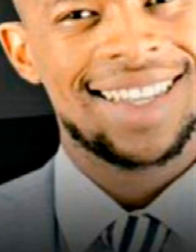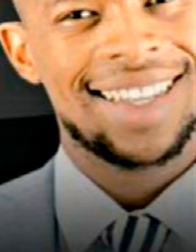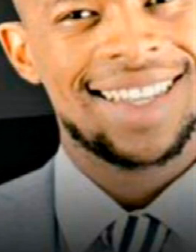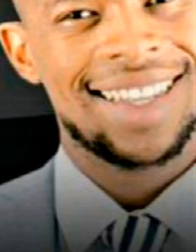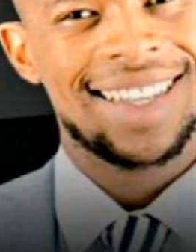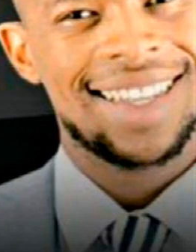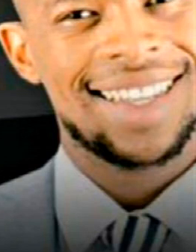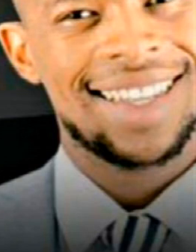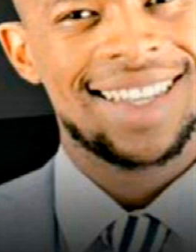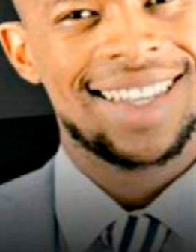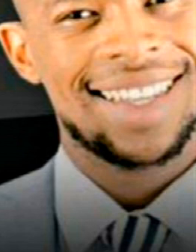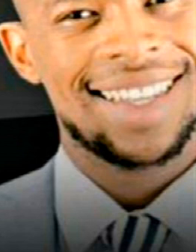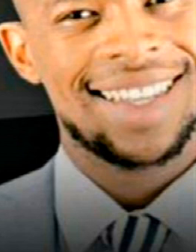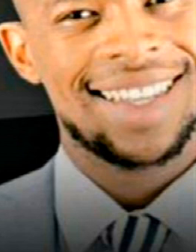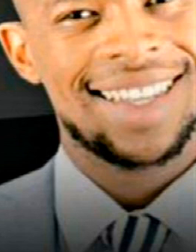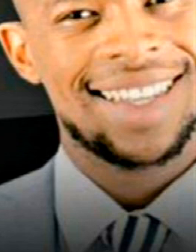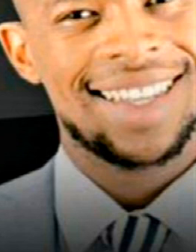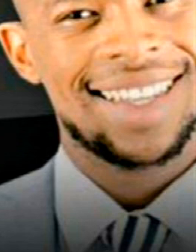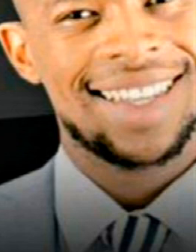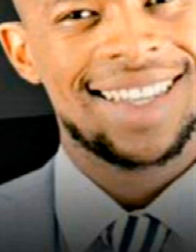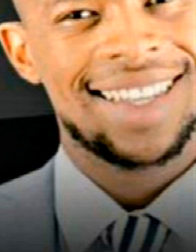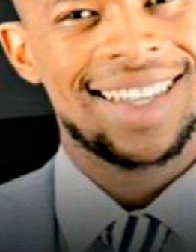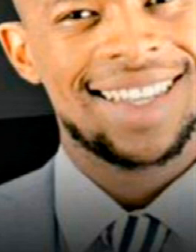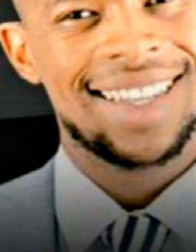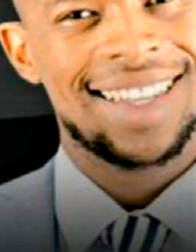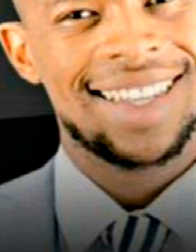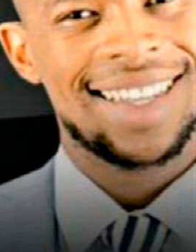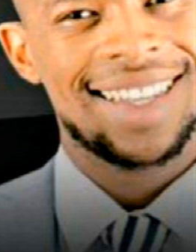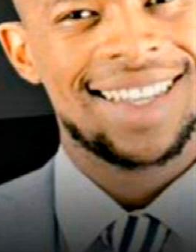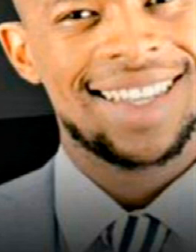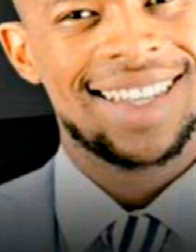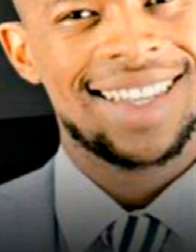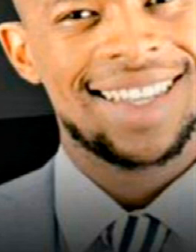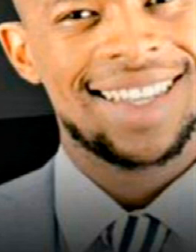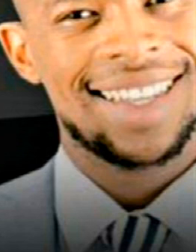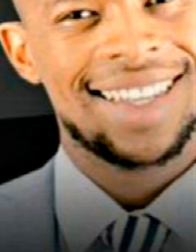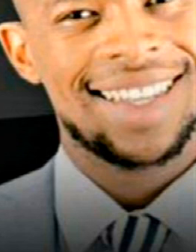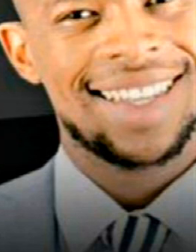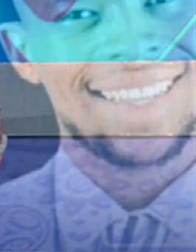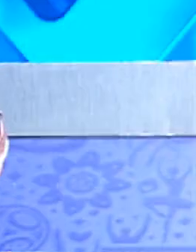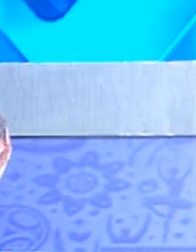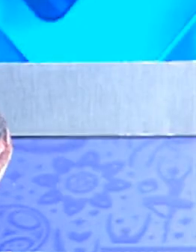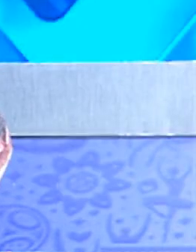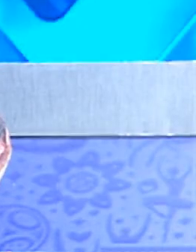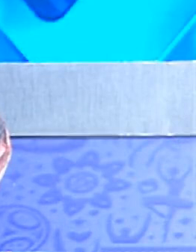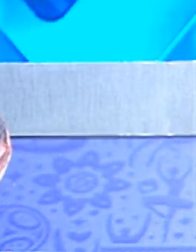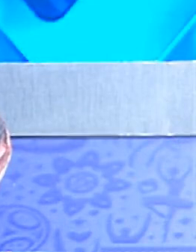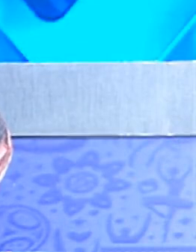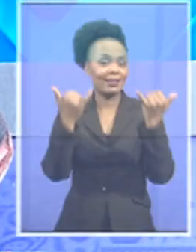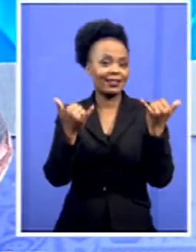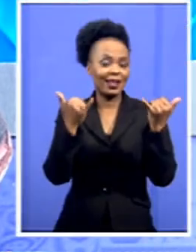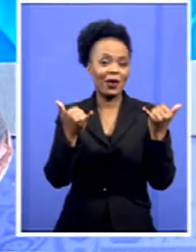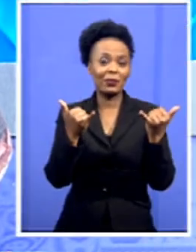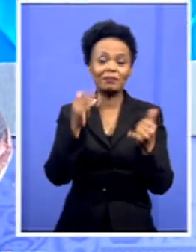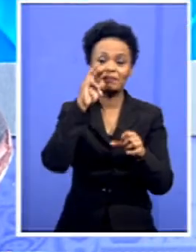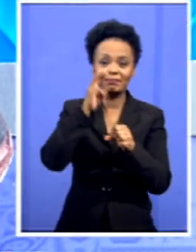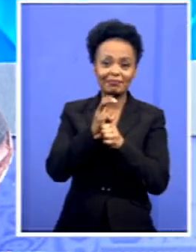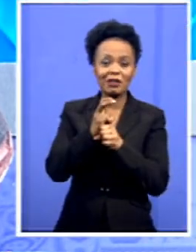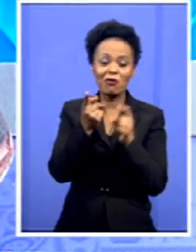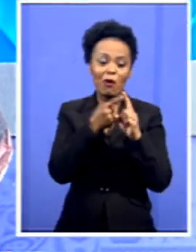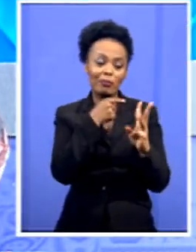week, and then yours truly will be with you here on Sundays. Well, before we close the show, we have to just find out from our